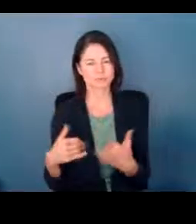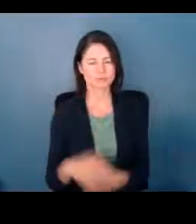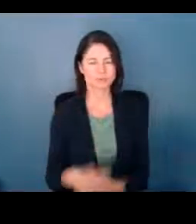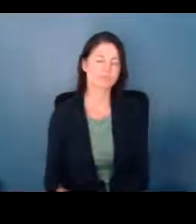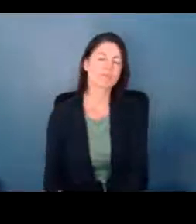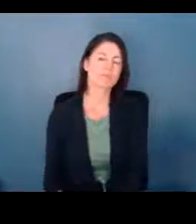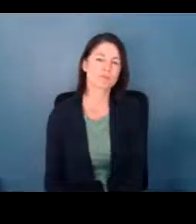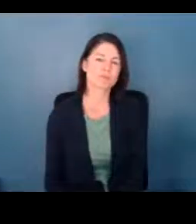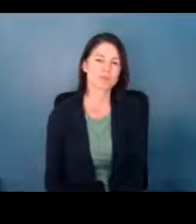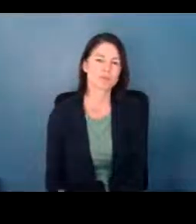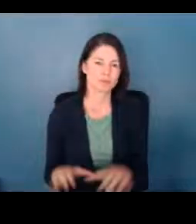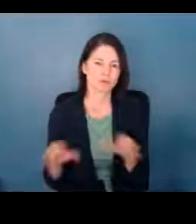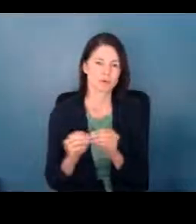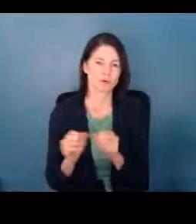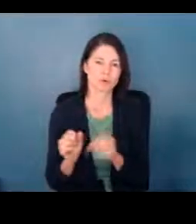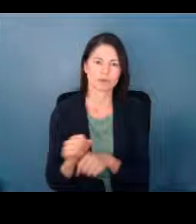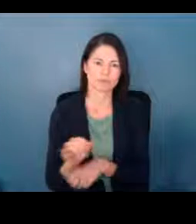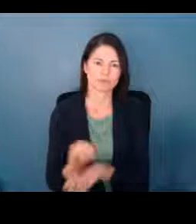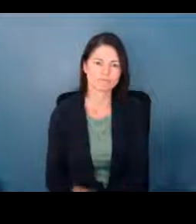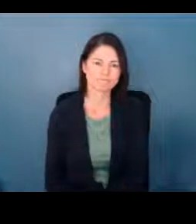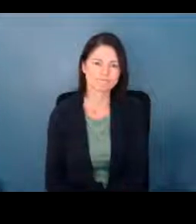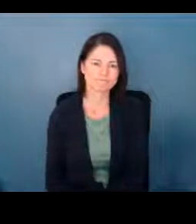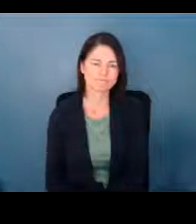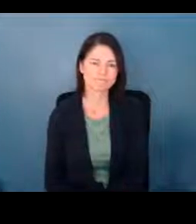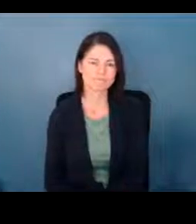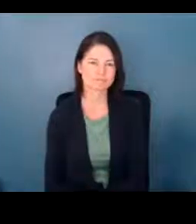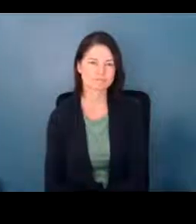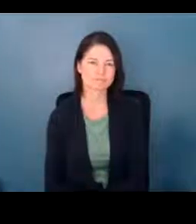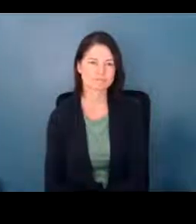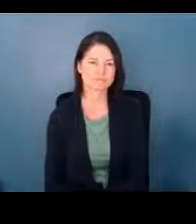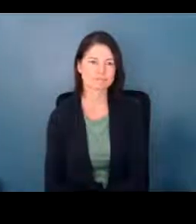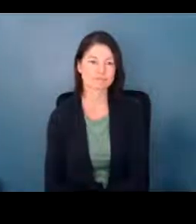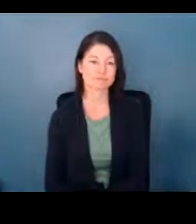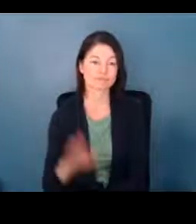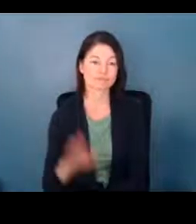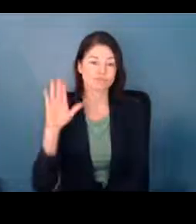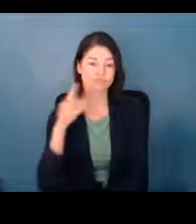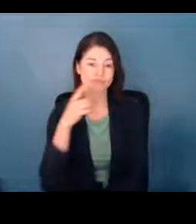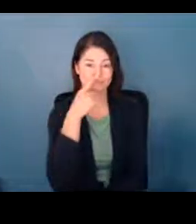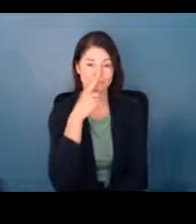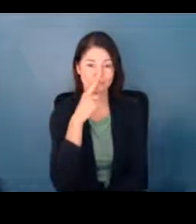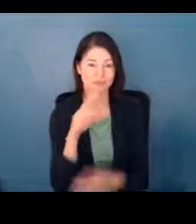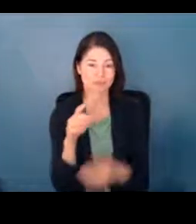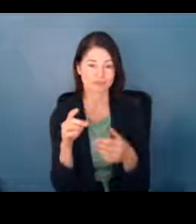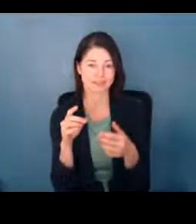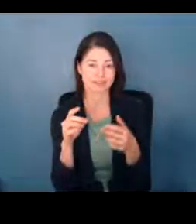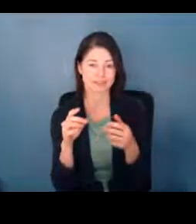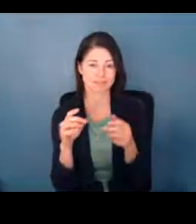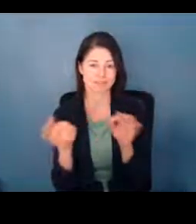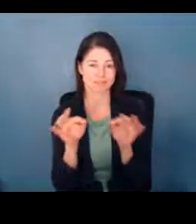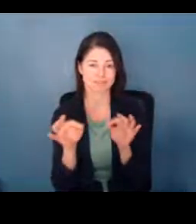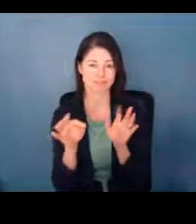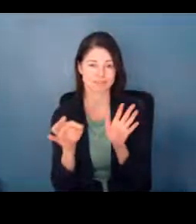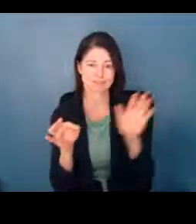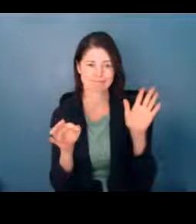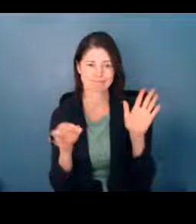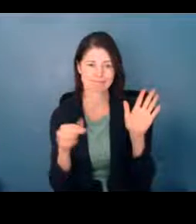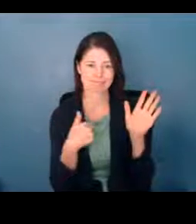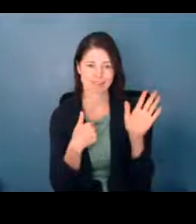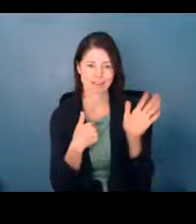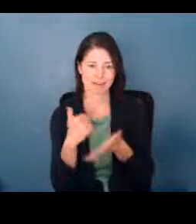So I look forward to it. Thank you. Thank you. Madam Chair, can I correct the record here? Because all I really did was help our